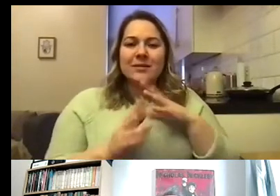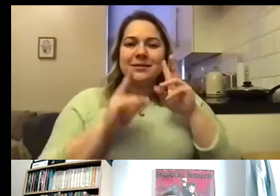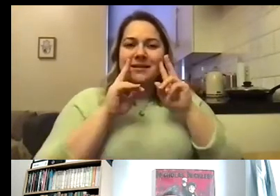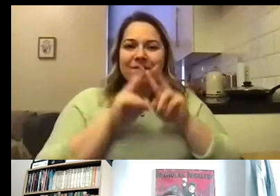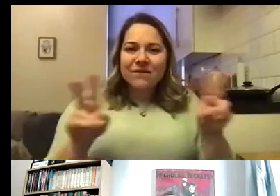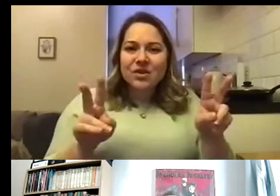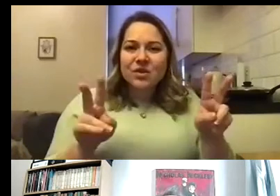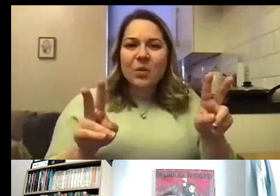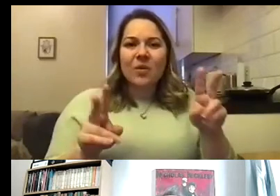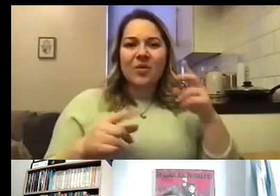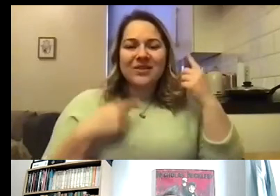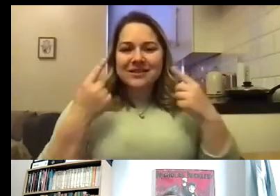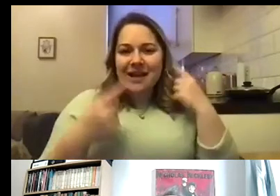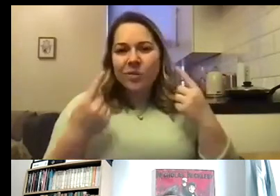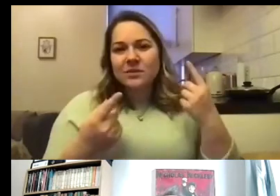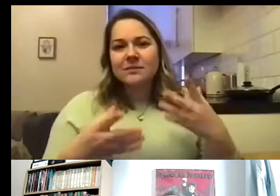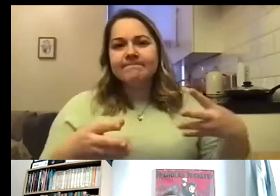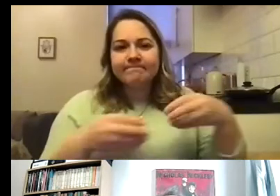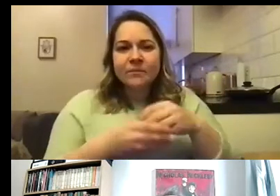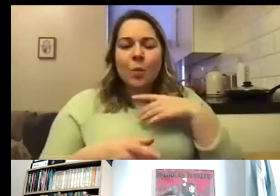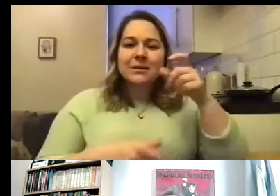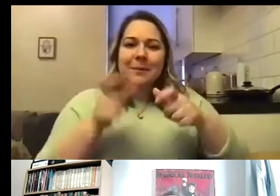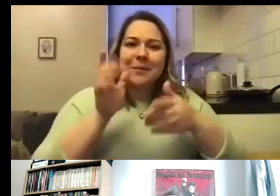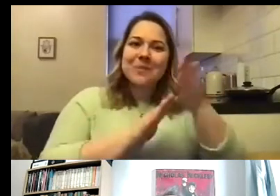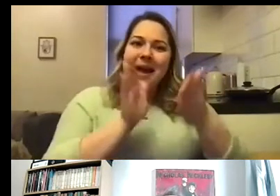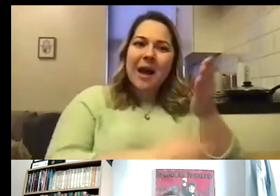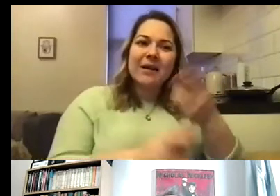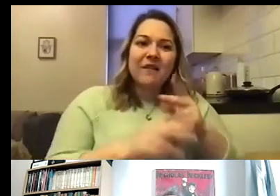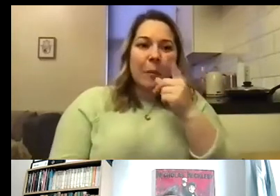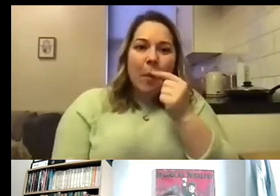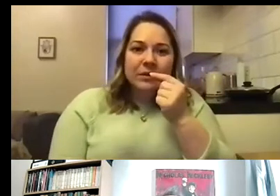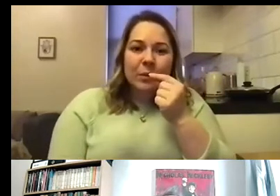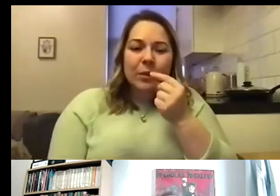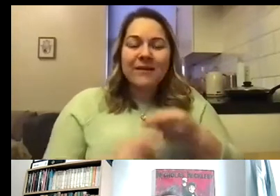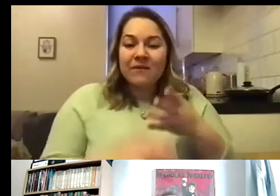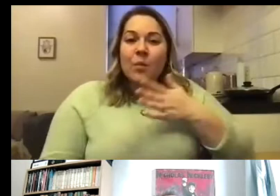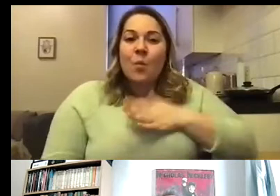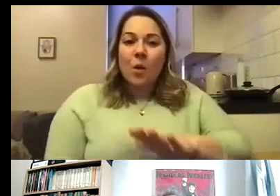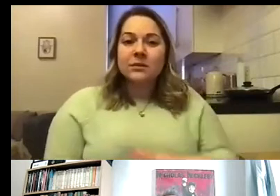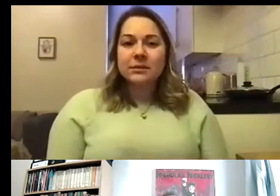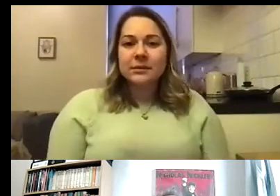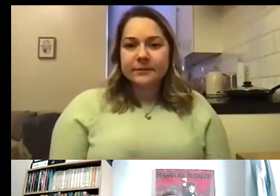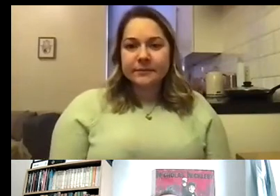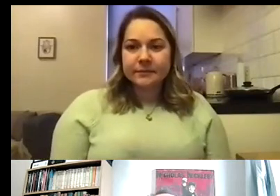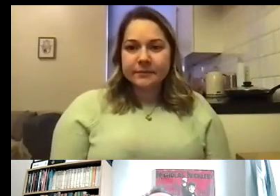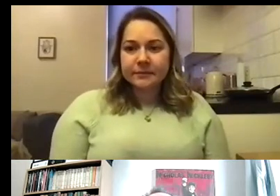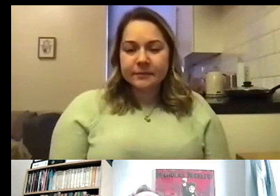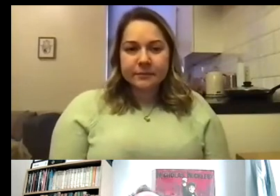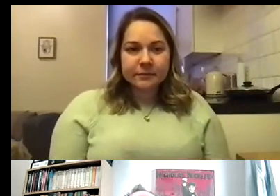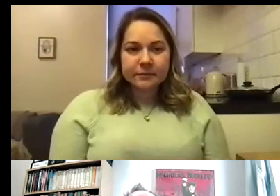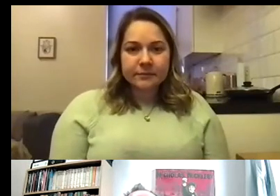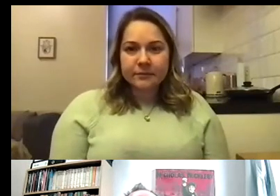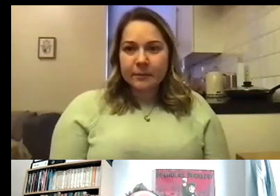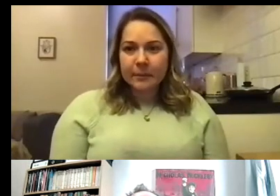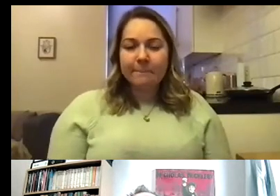audio, and we wanted people to get out and about if they could or if they chose to. Great, wonderful, thank you